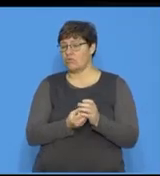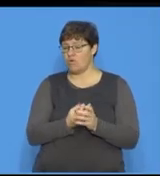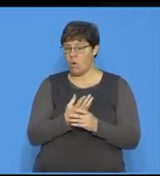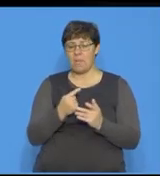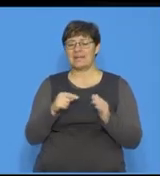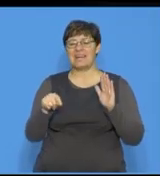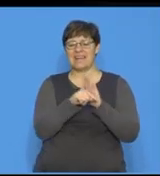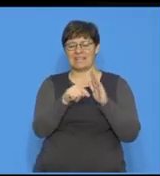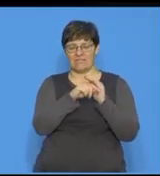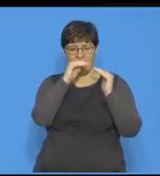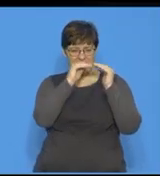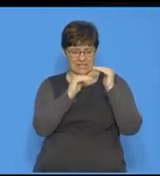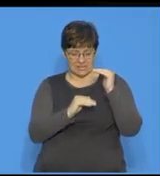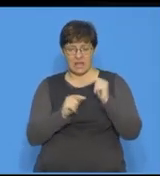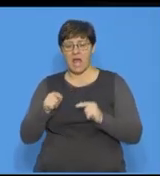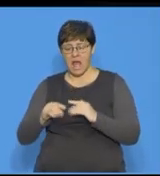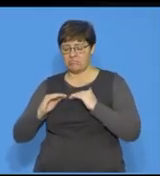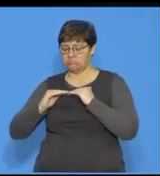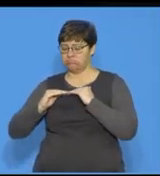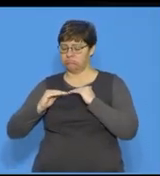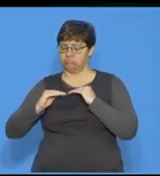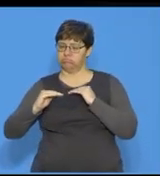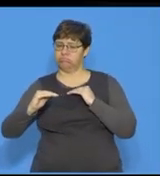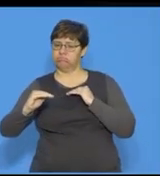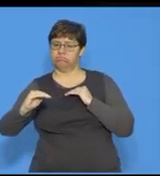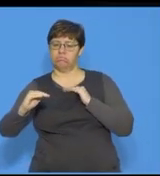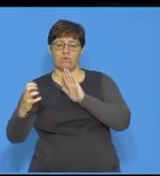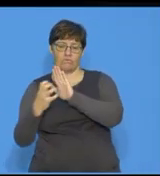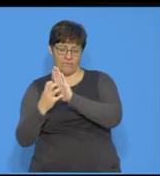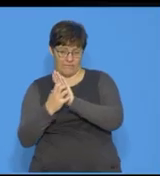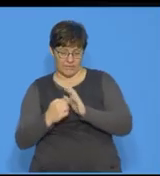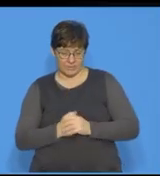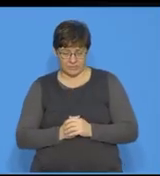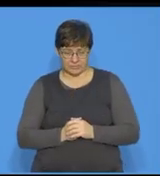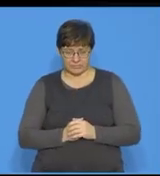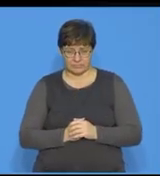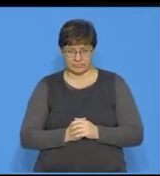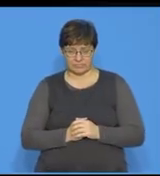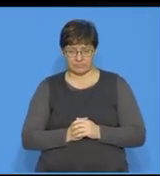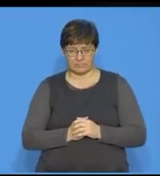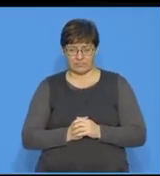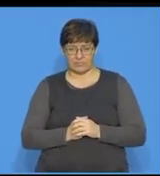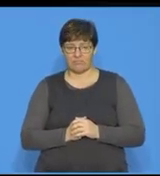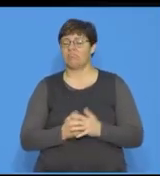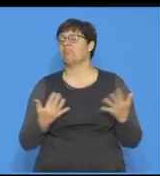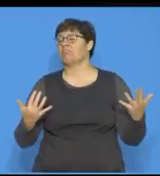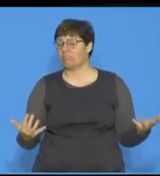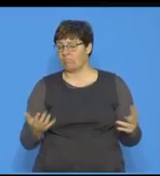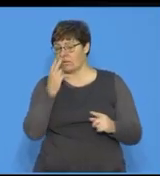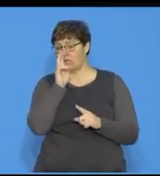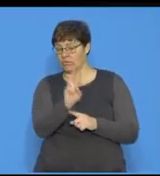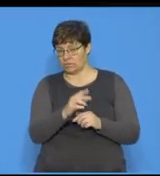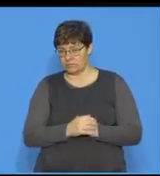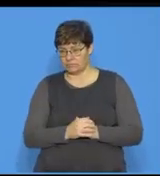growing negatively, and a stationary graph is going to show us a population in equilibrium. So let's have a